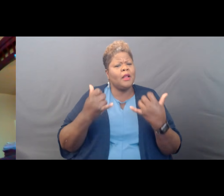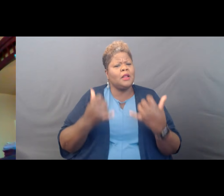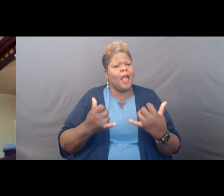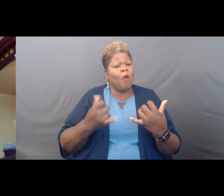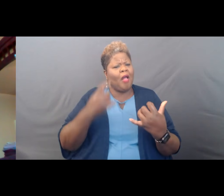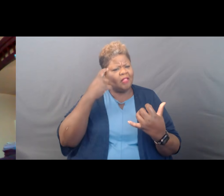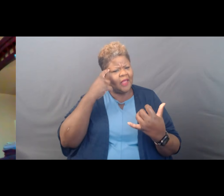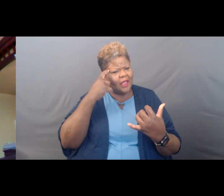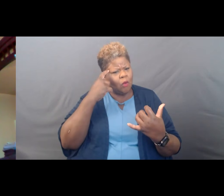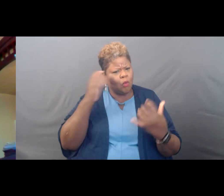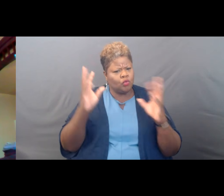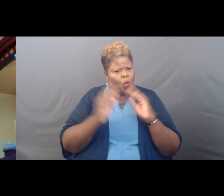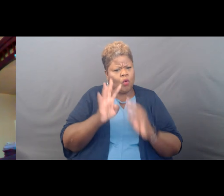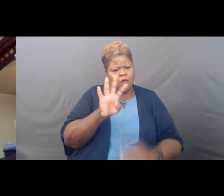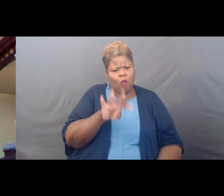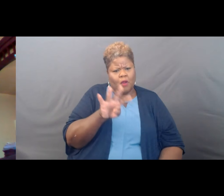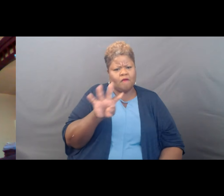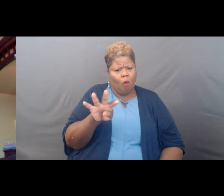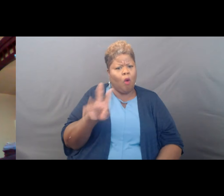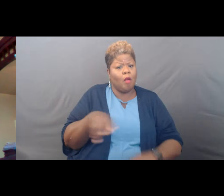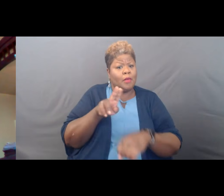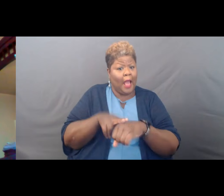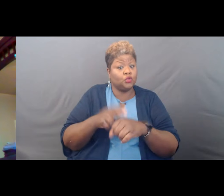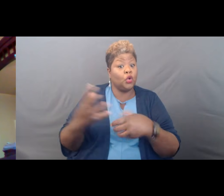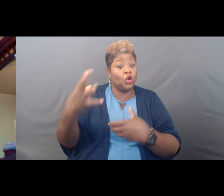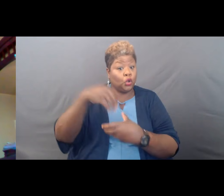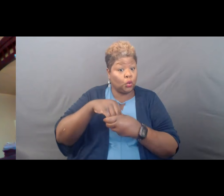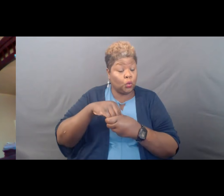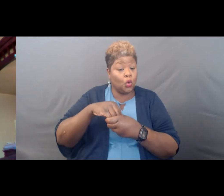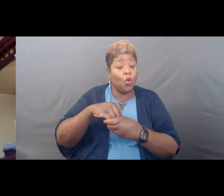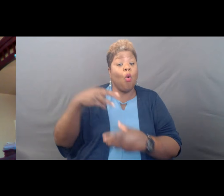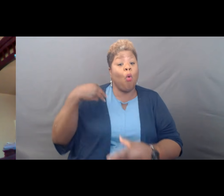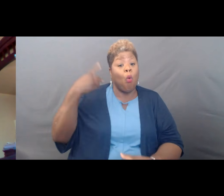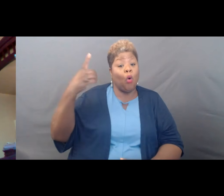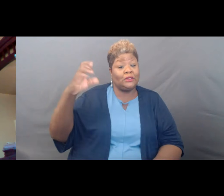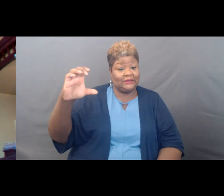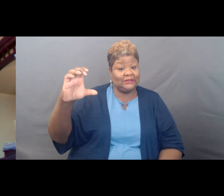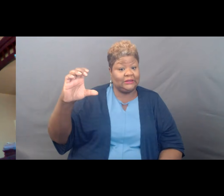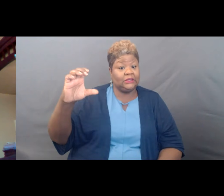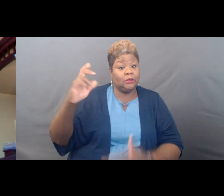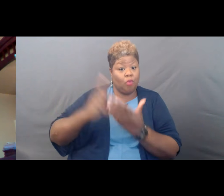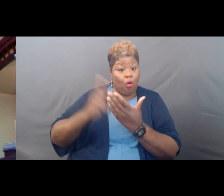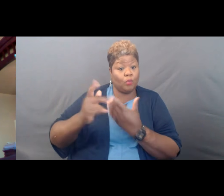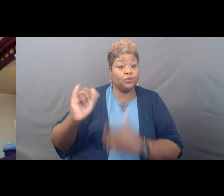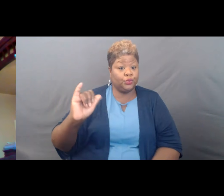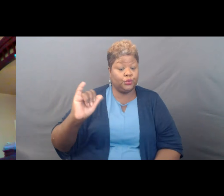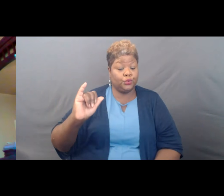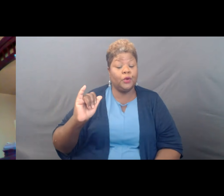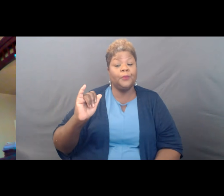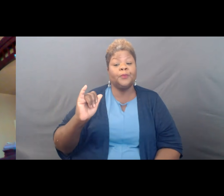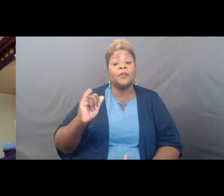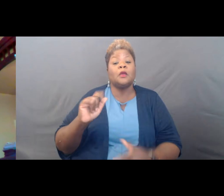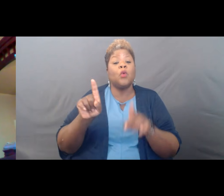on 44 programs nationally. That does include Washington, D.C.'s program. And we are